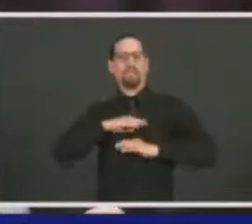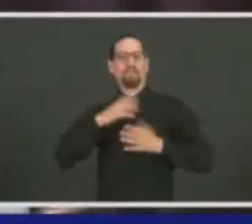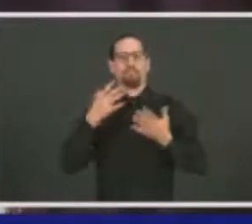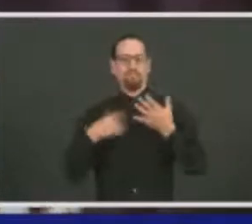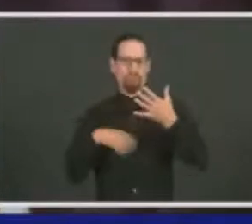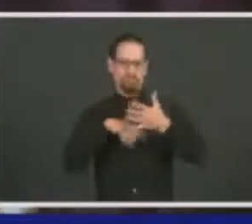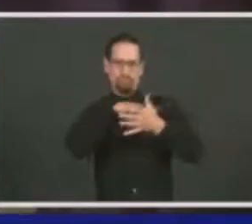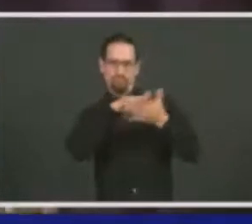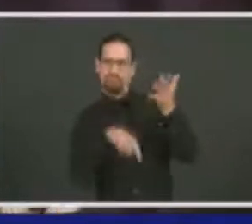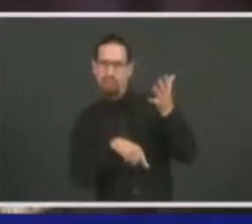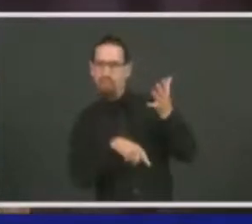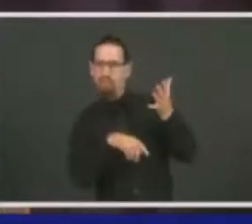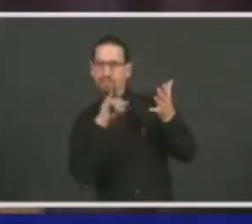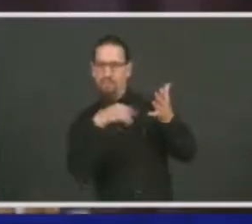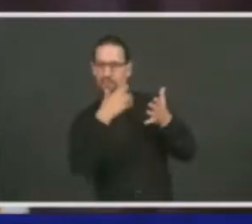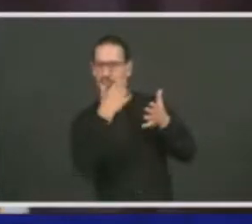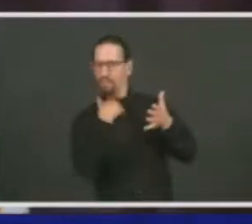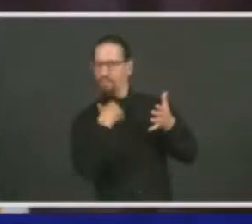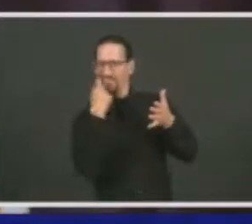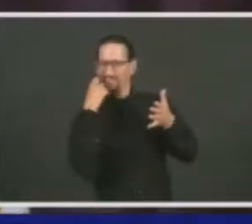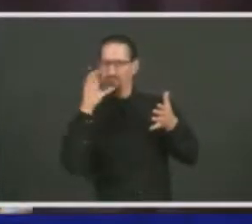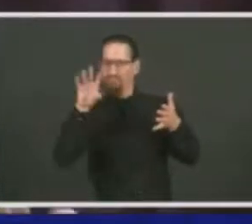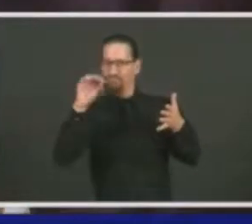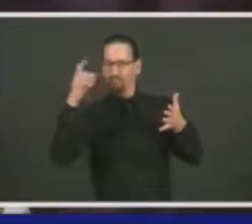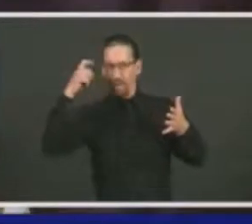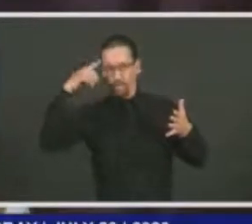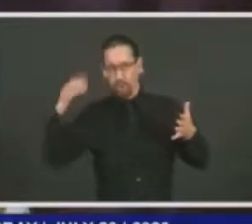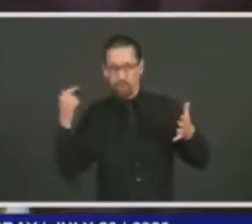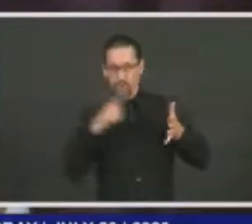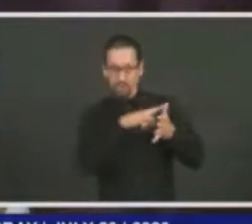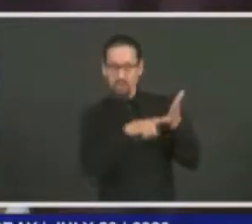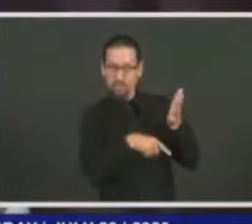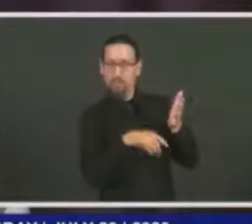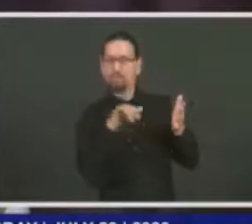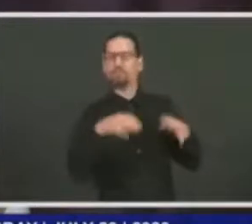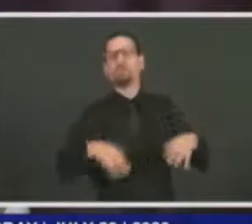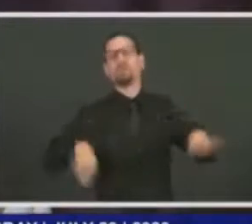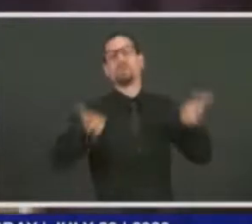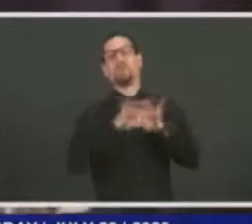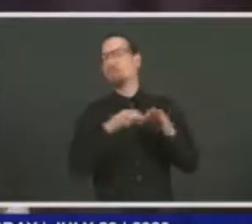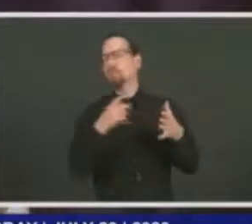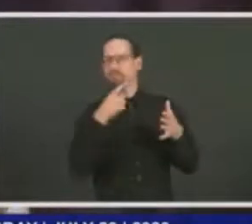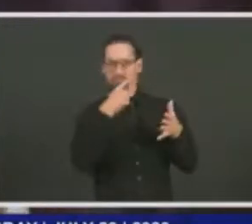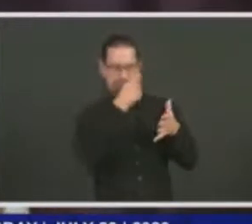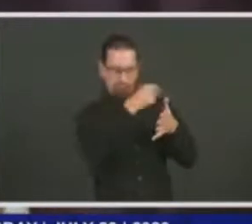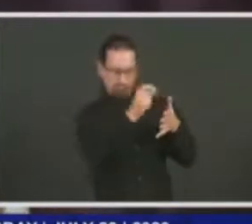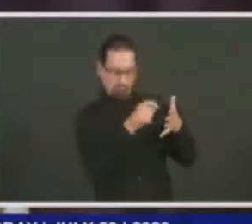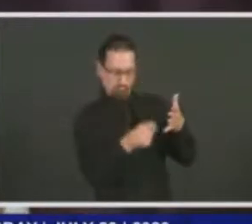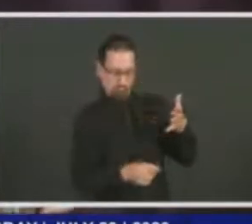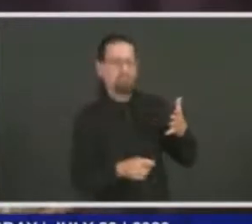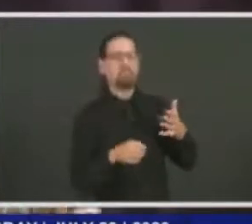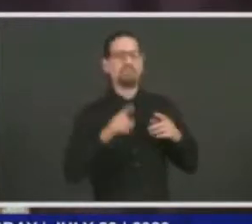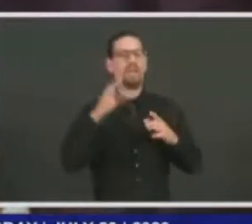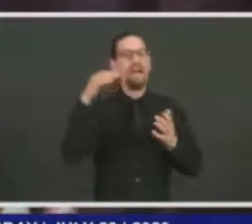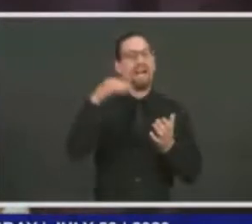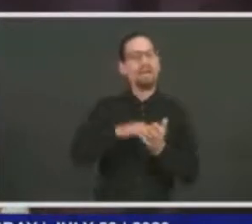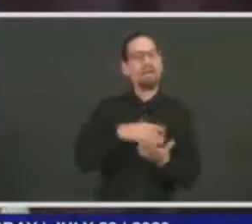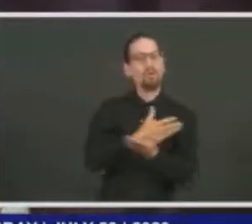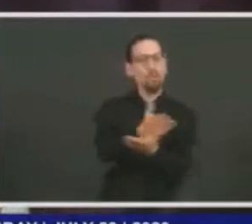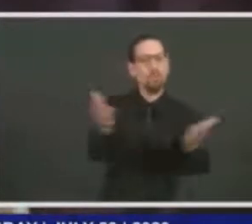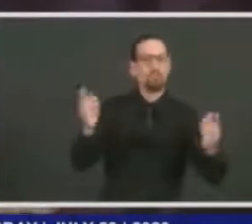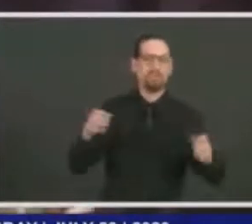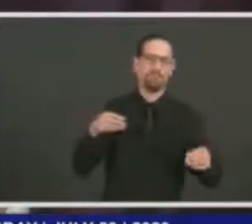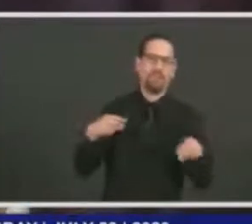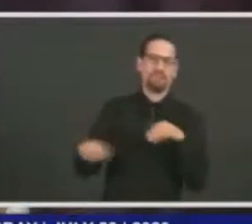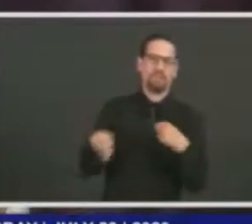ready. Flexibility is the name of the game. So I want to personally thank the superintendents for thinking out of the box. We have some plans